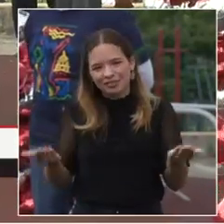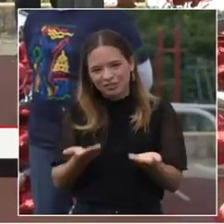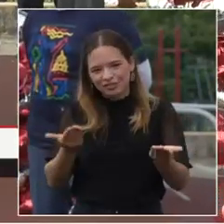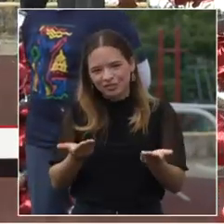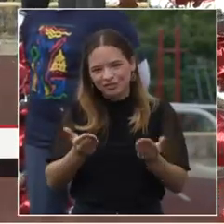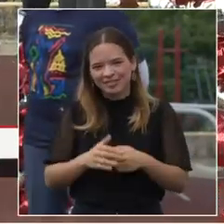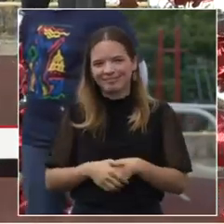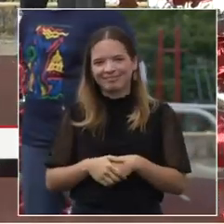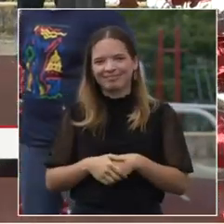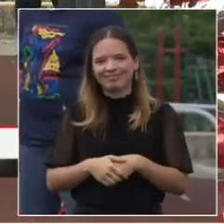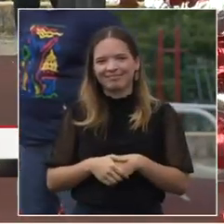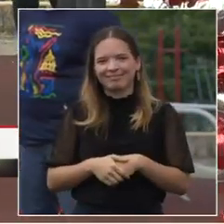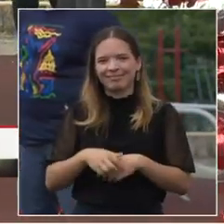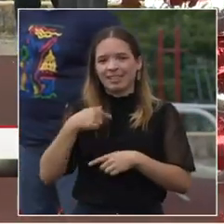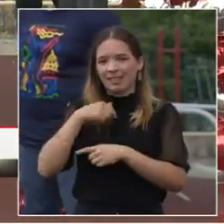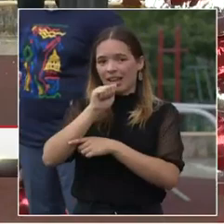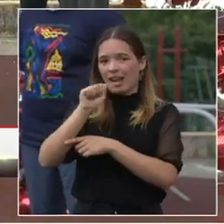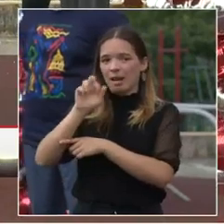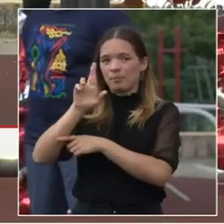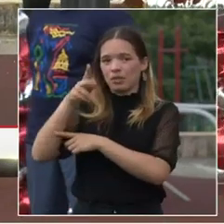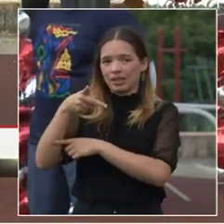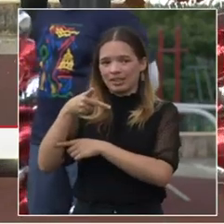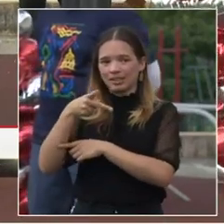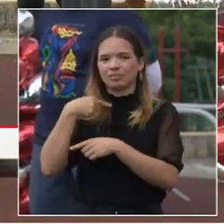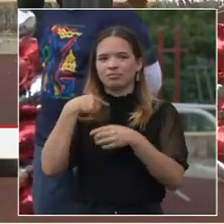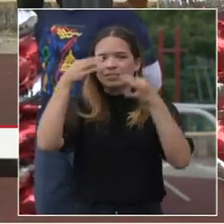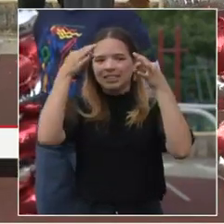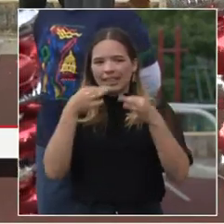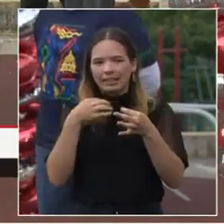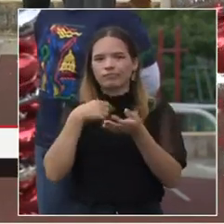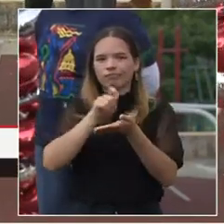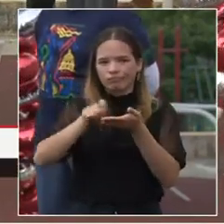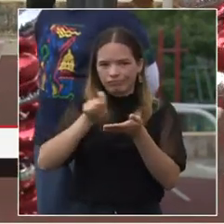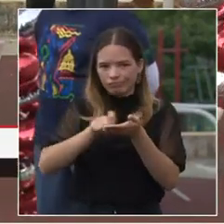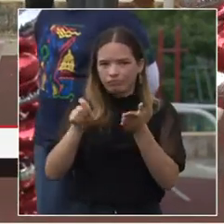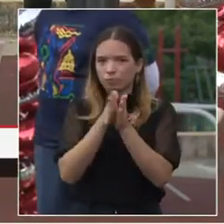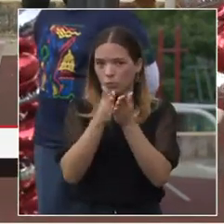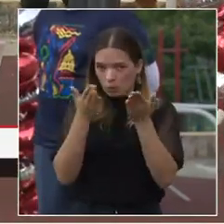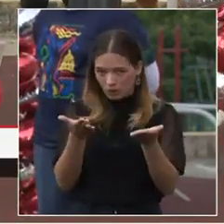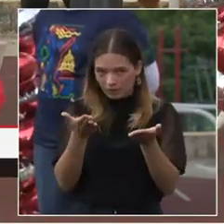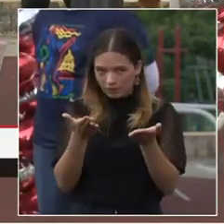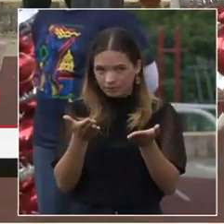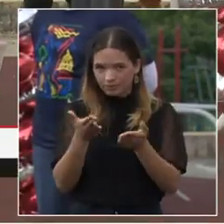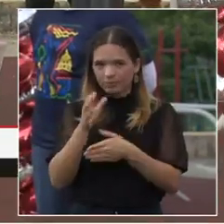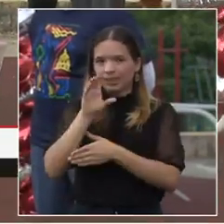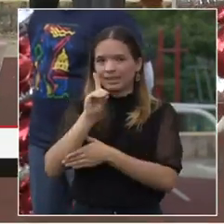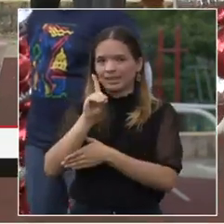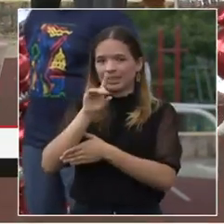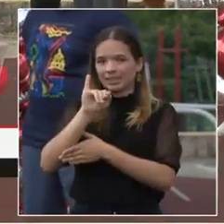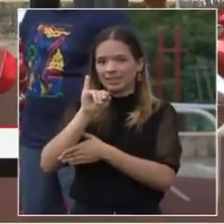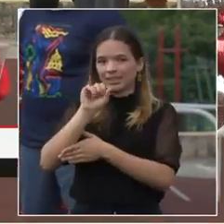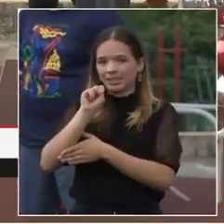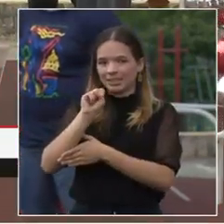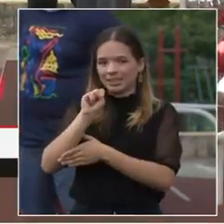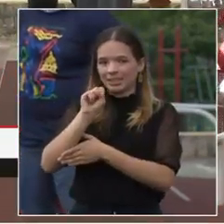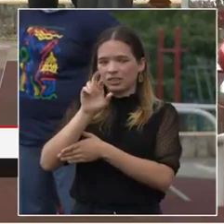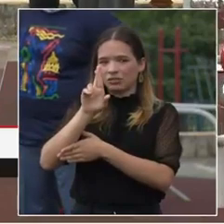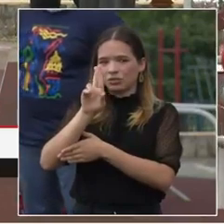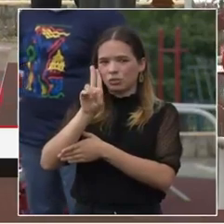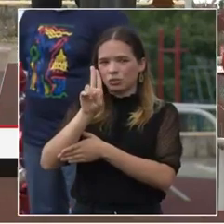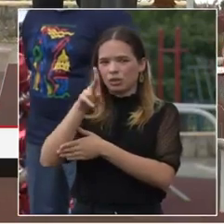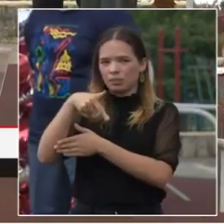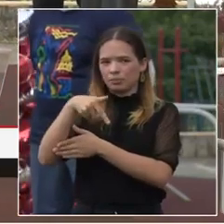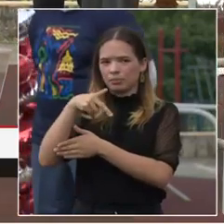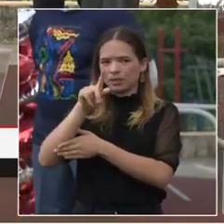to AARP and we decided to write the book Disrupt Aging, it was because people were thinking older